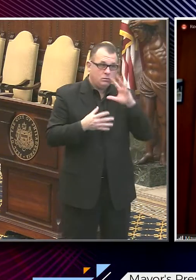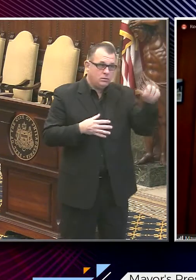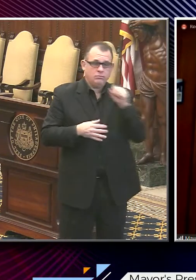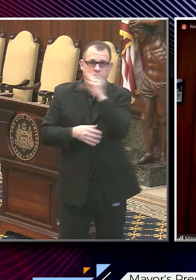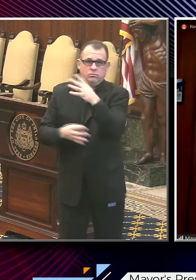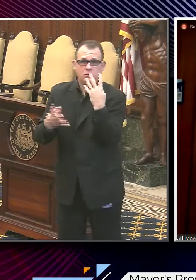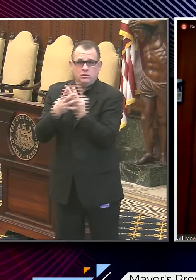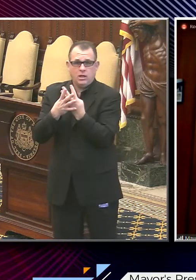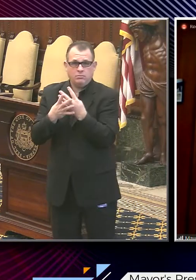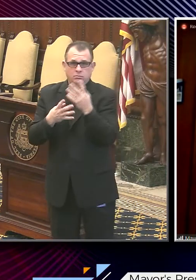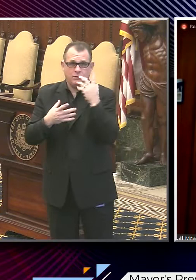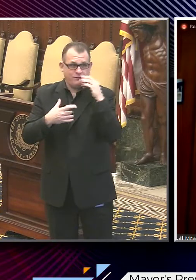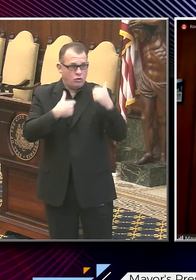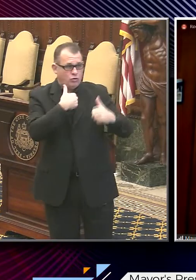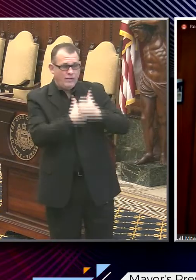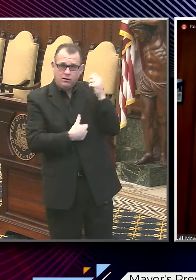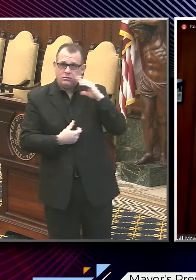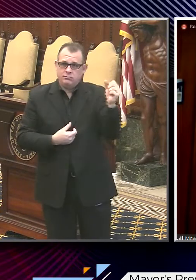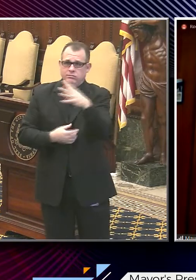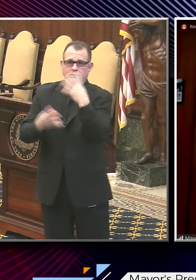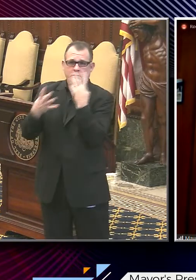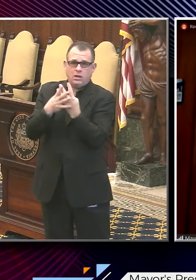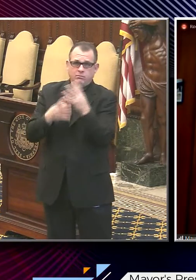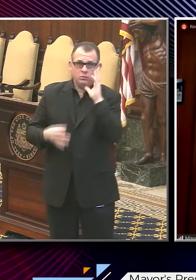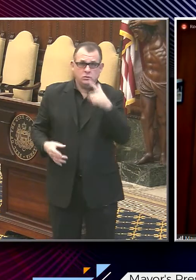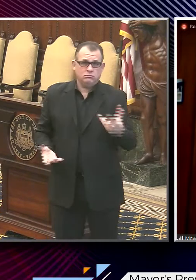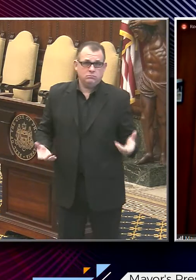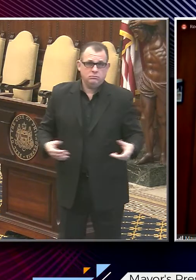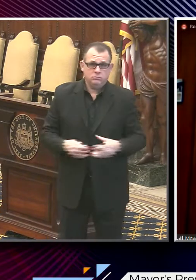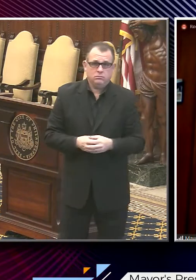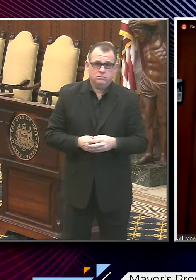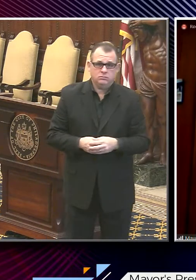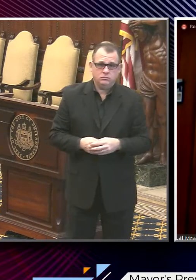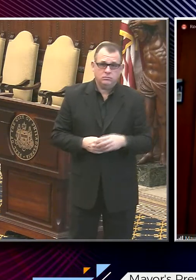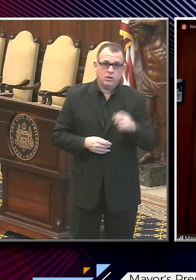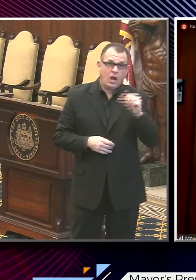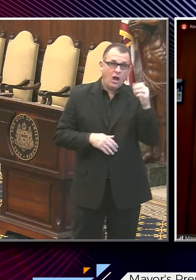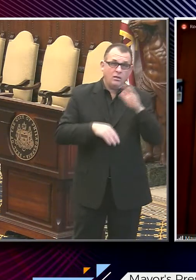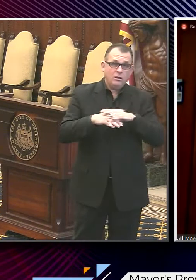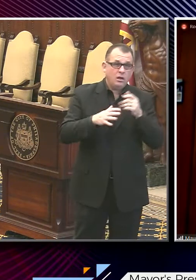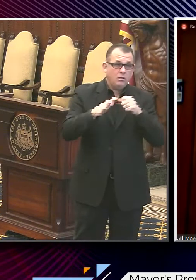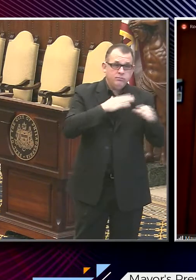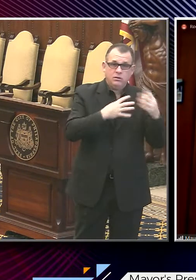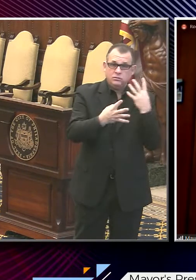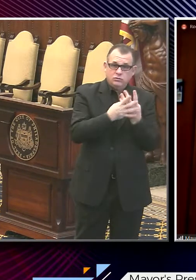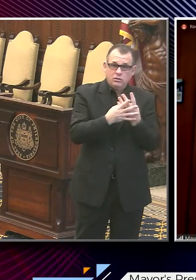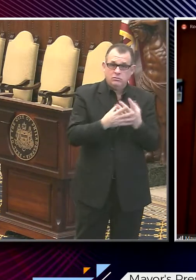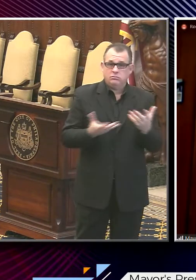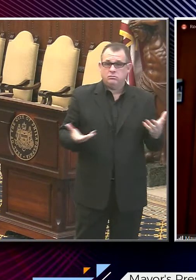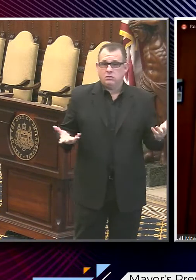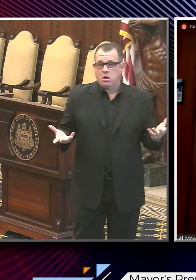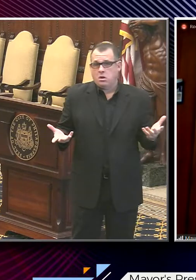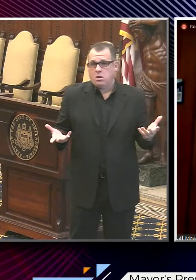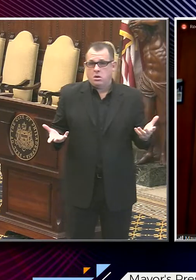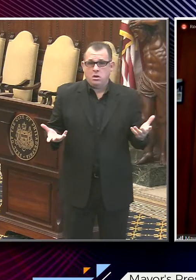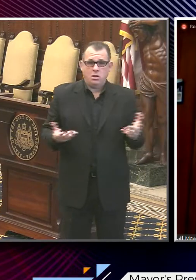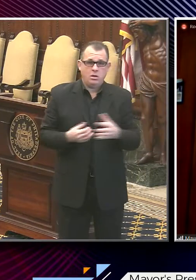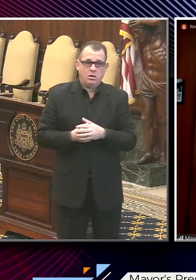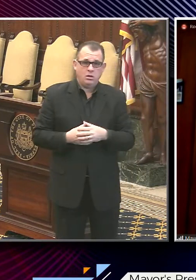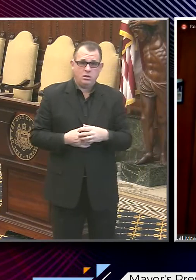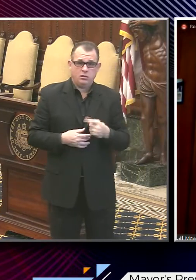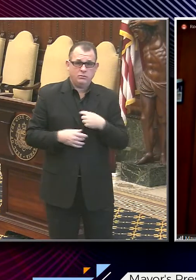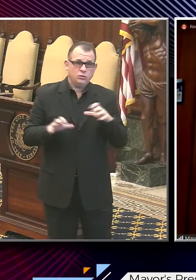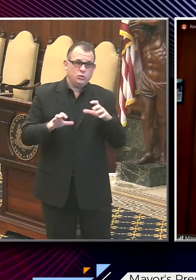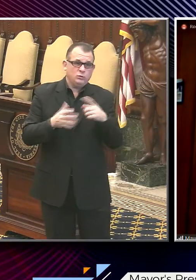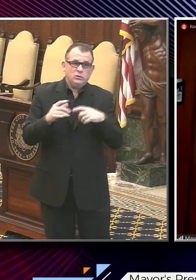locked up. It's threats. I mean, I don't know what. Other than locking someone up and prosecuting them, I